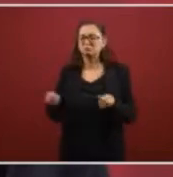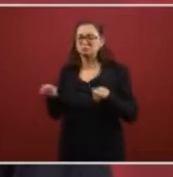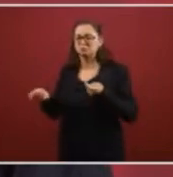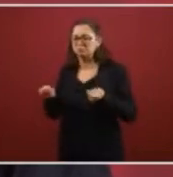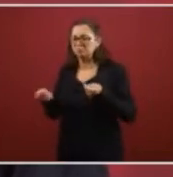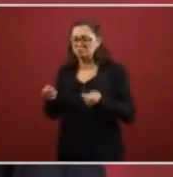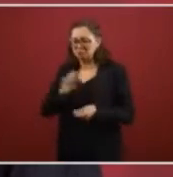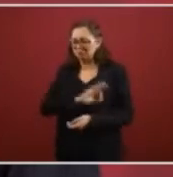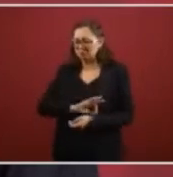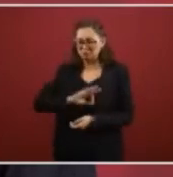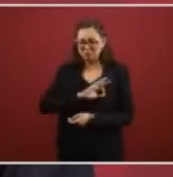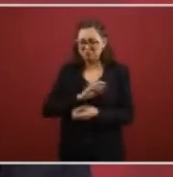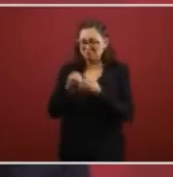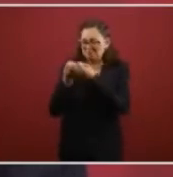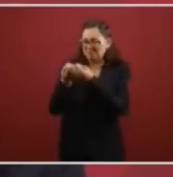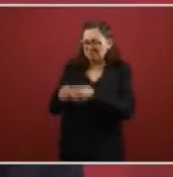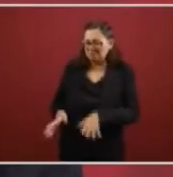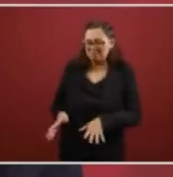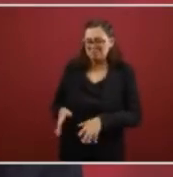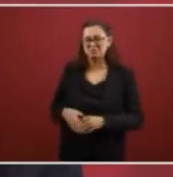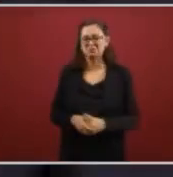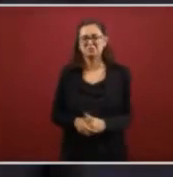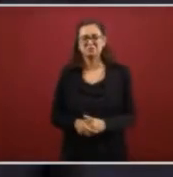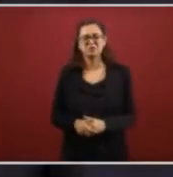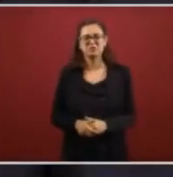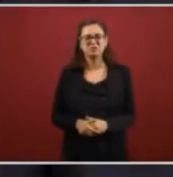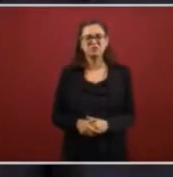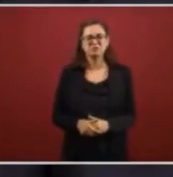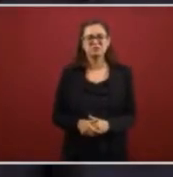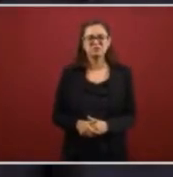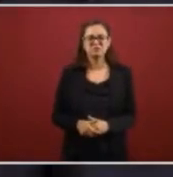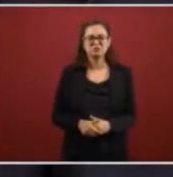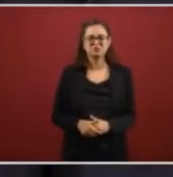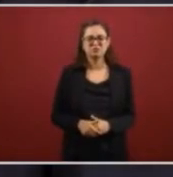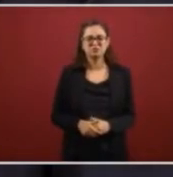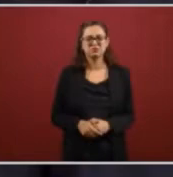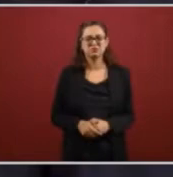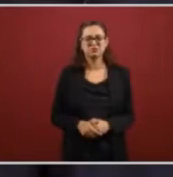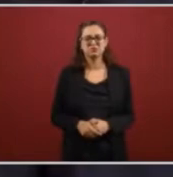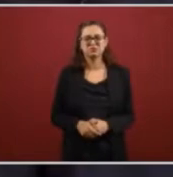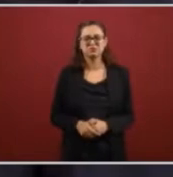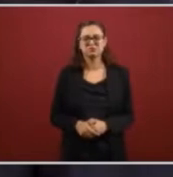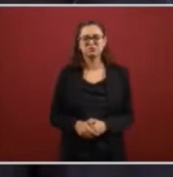He says, I wouldn't be able to govern, nor would I be happy.